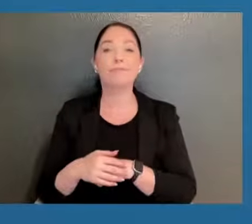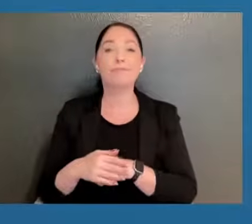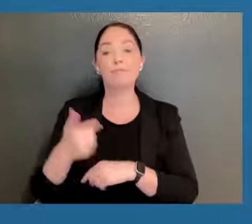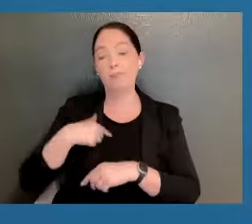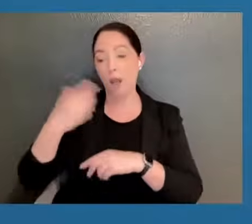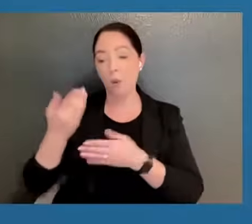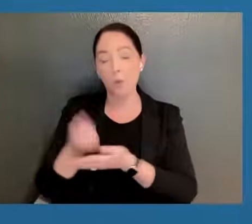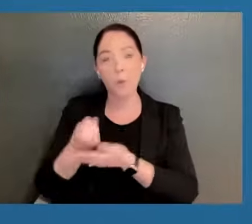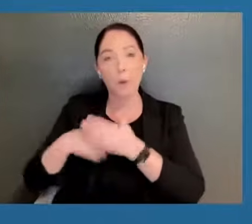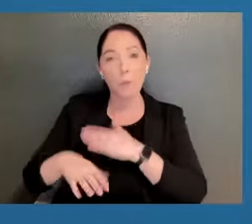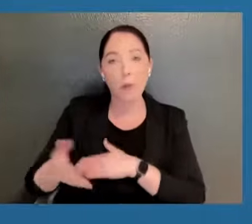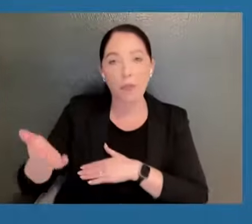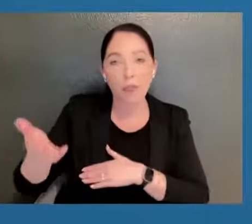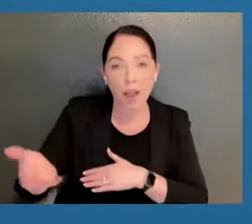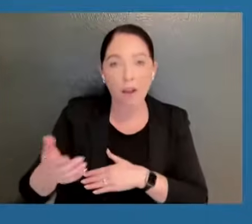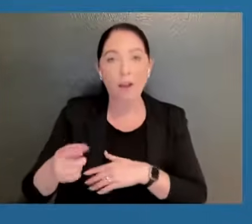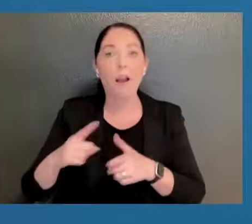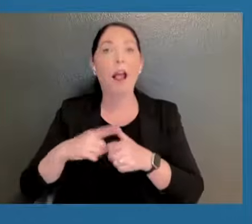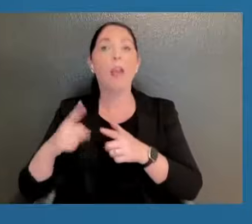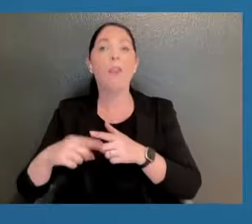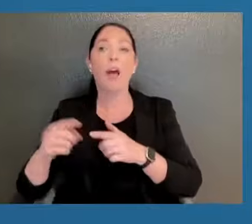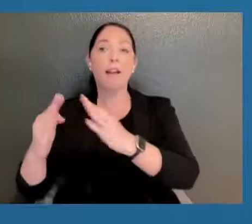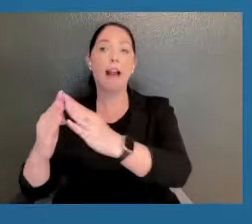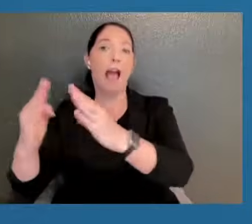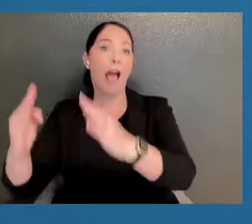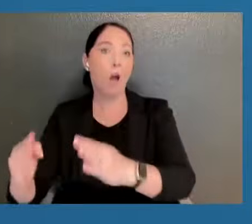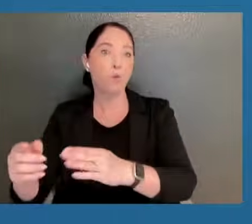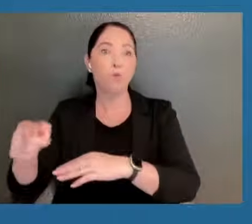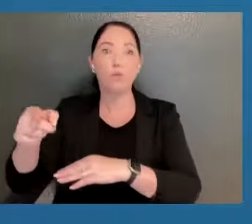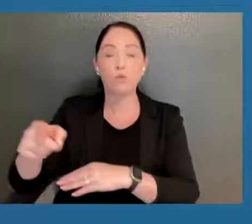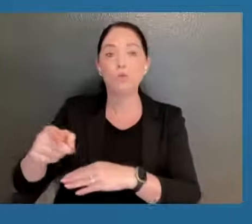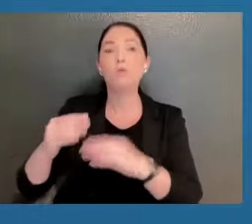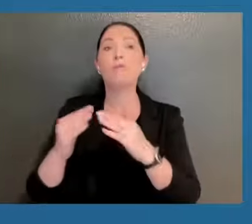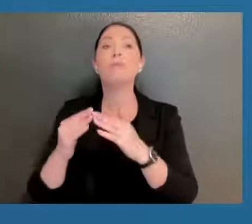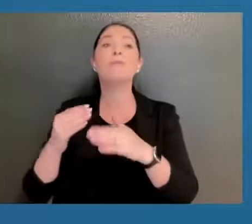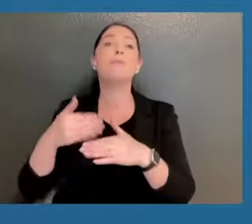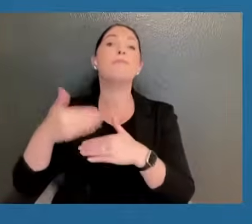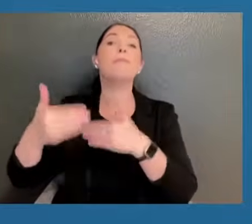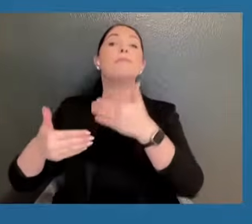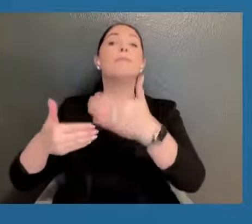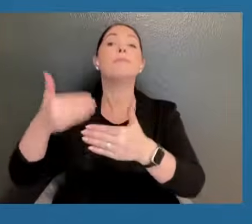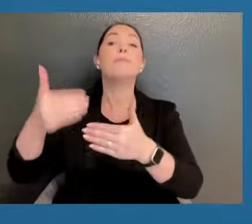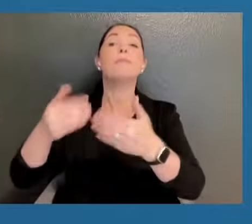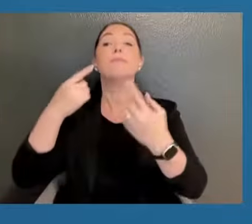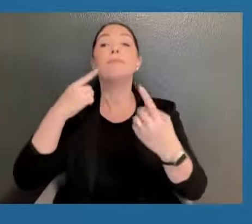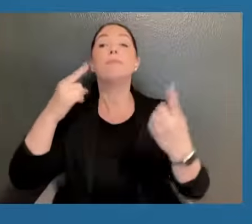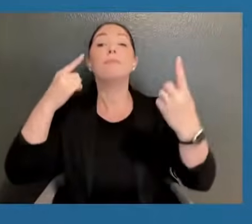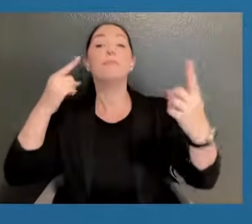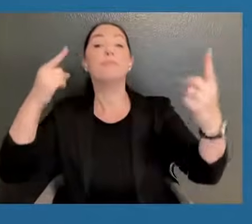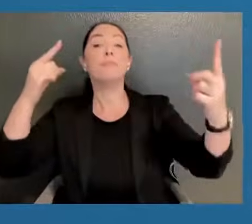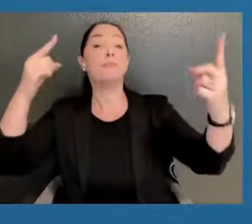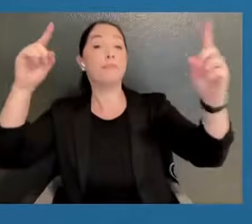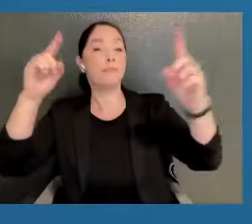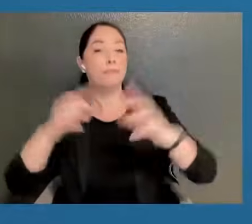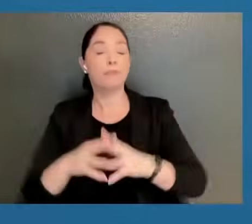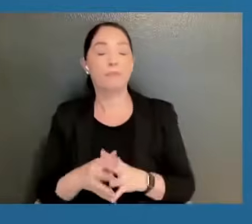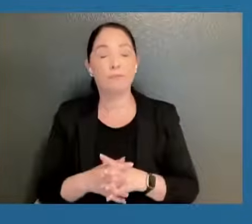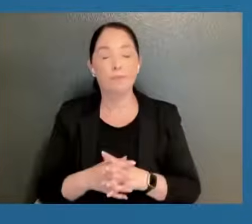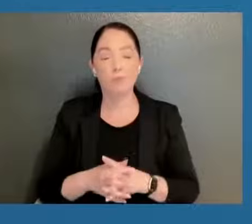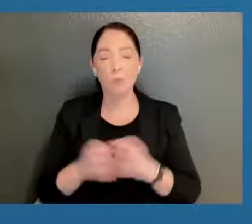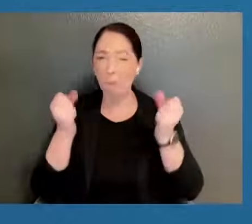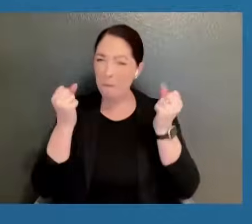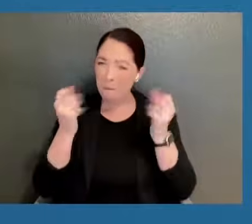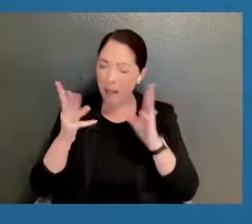kids came along. And then they were able to progress as my family's success grew. So many people today, young